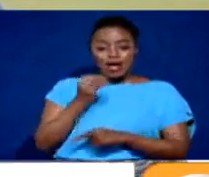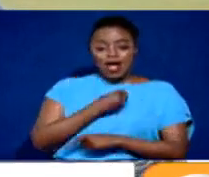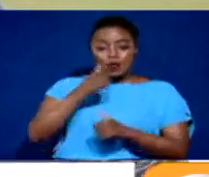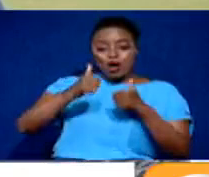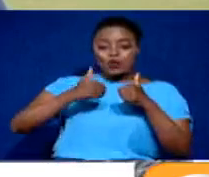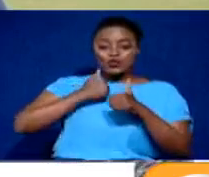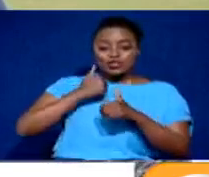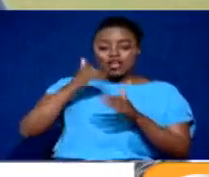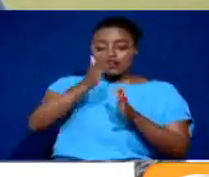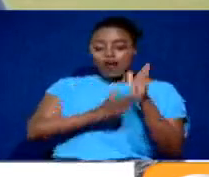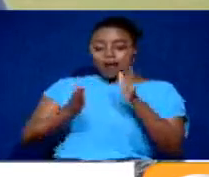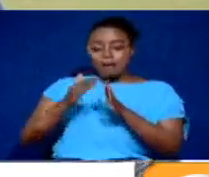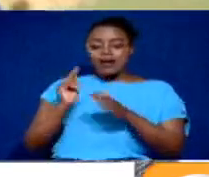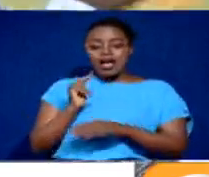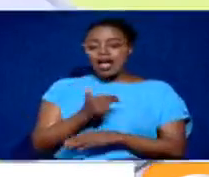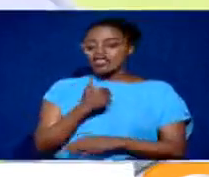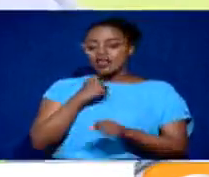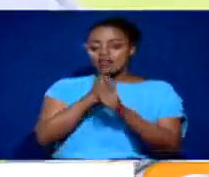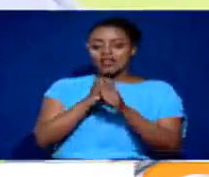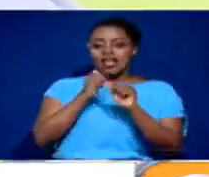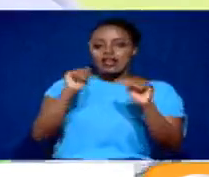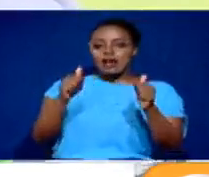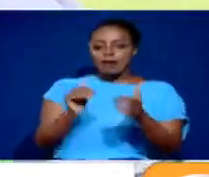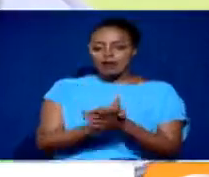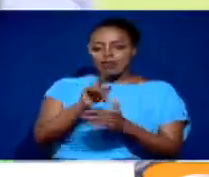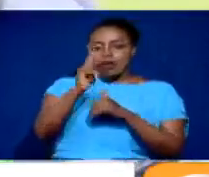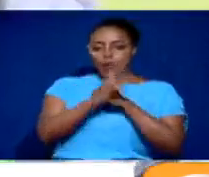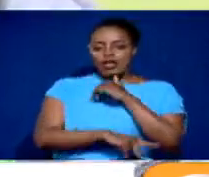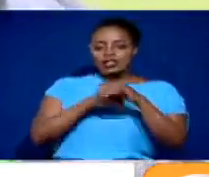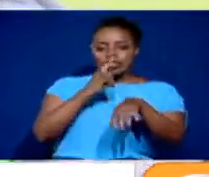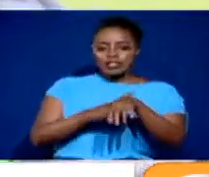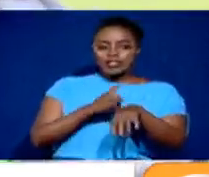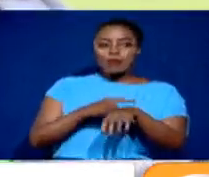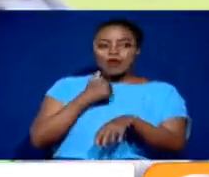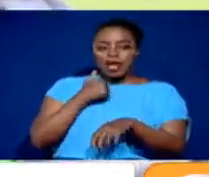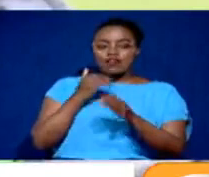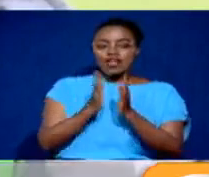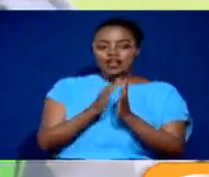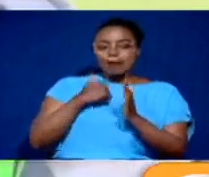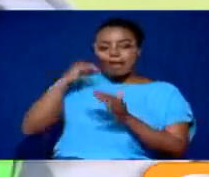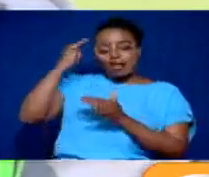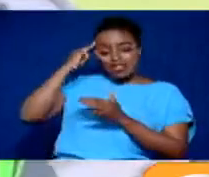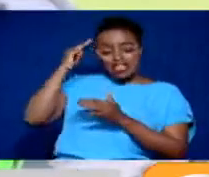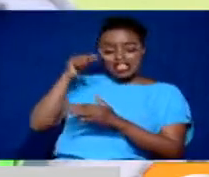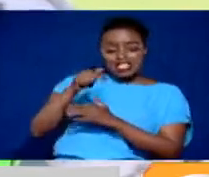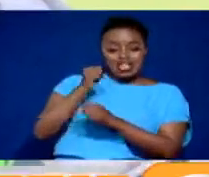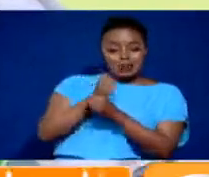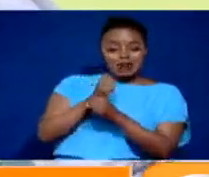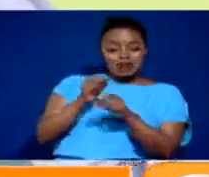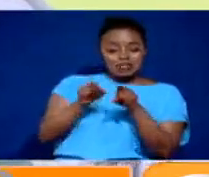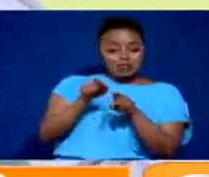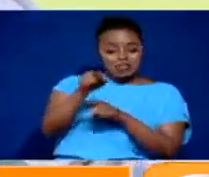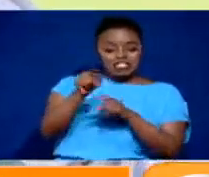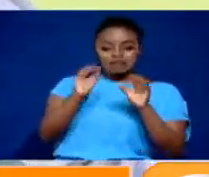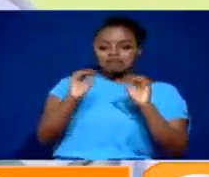tulikuwa tumeweza kupanga hatujaweza kuyatimiza. Hii ndio worst season tumekuwa nayo. Hata I think NSL hatukuwa perform vile